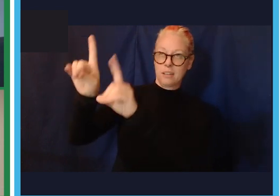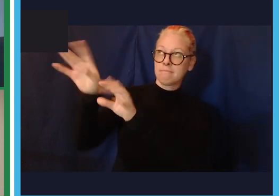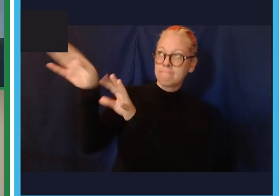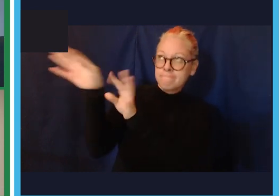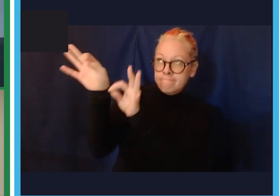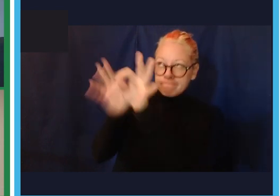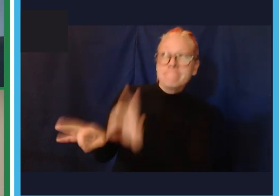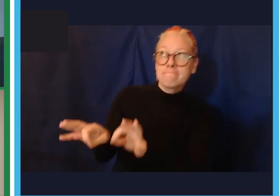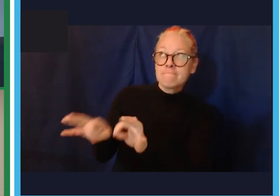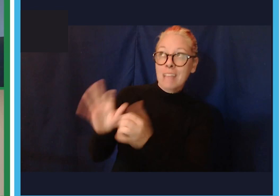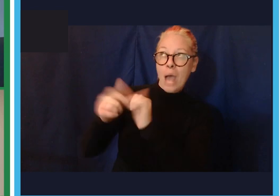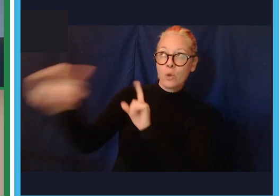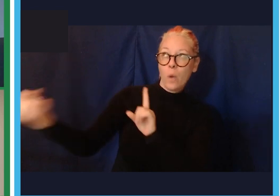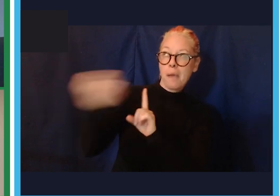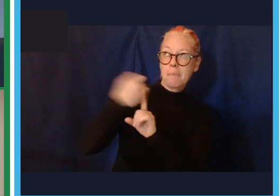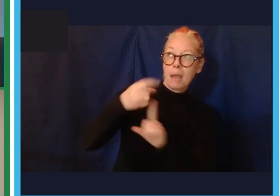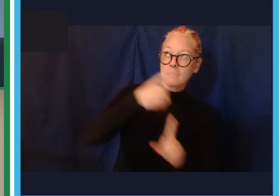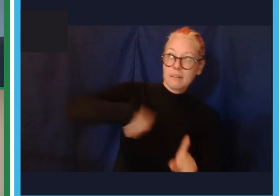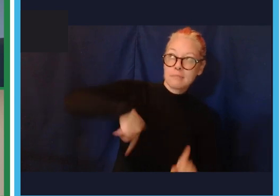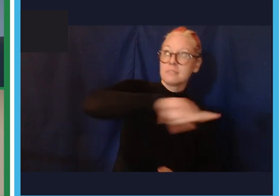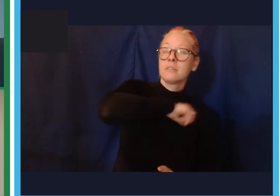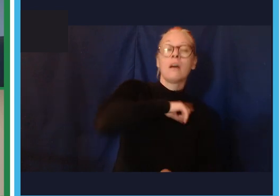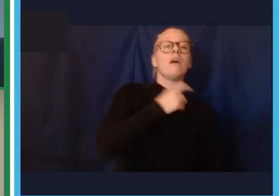happen at that time.